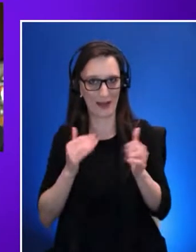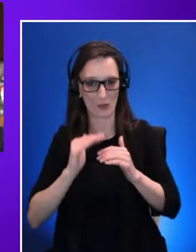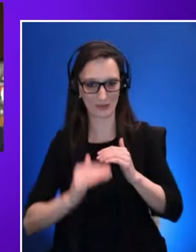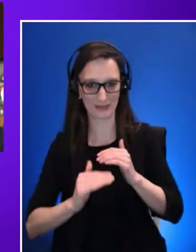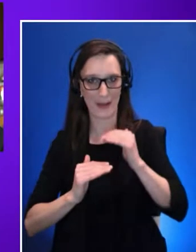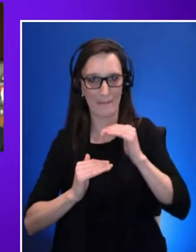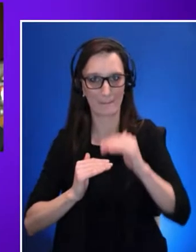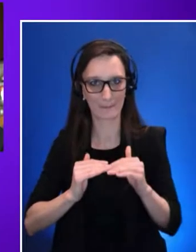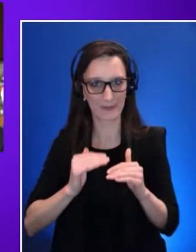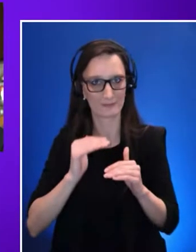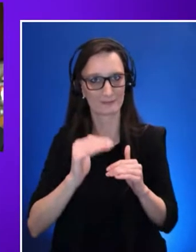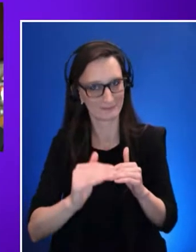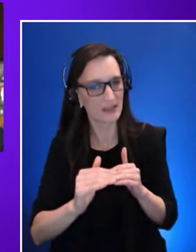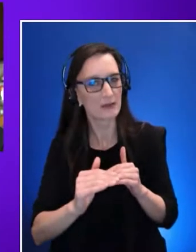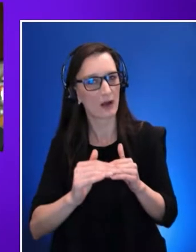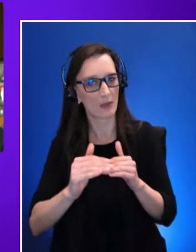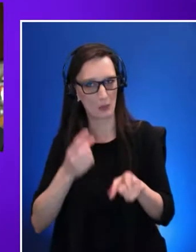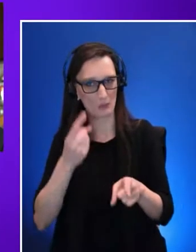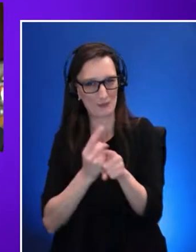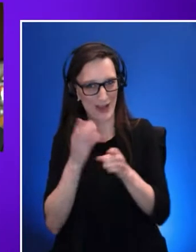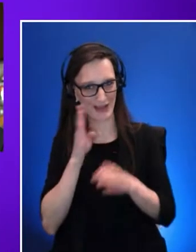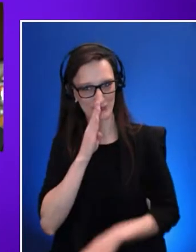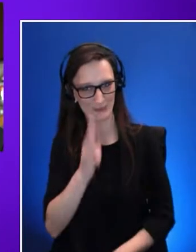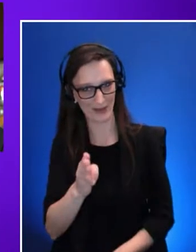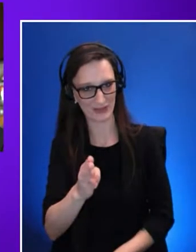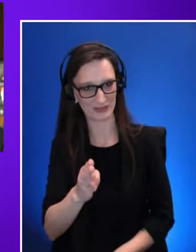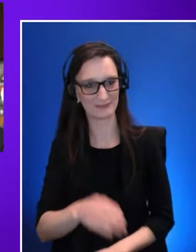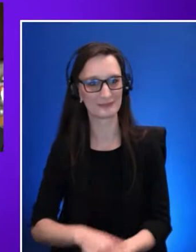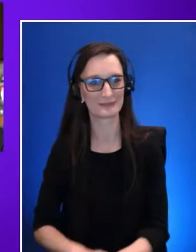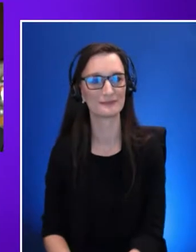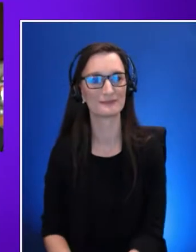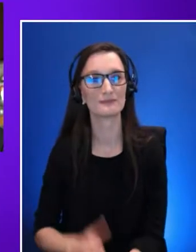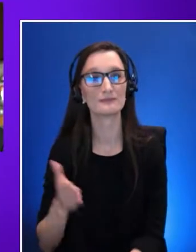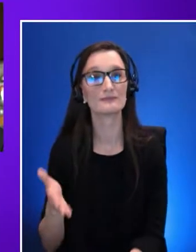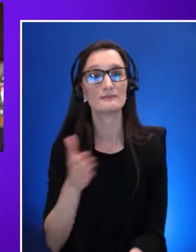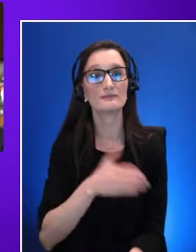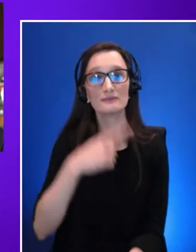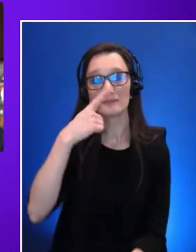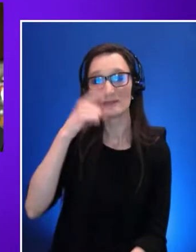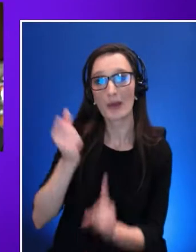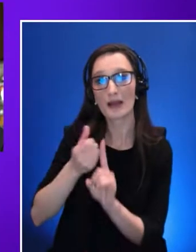are the direction we need to go. Athena, can you please tell us about your involvement?